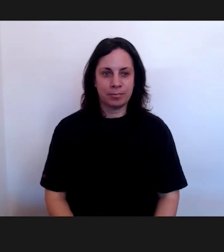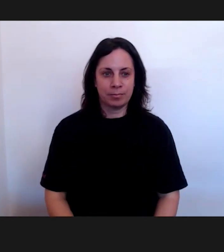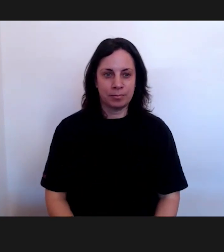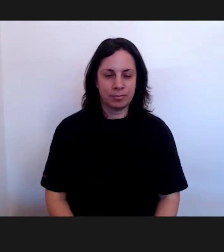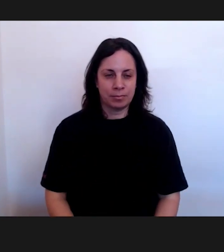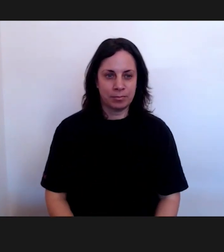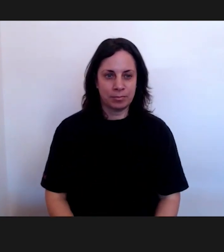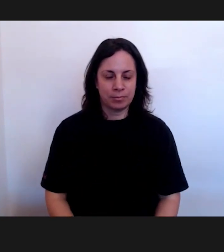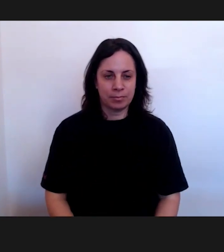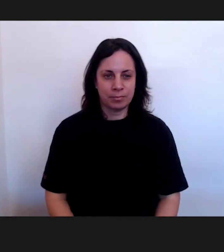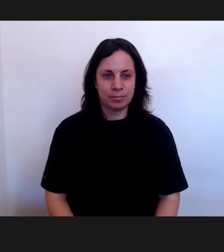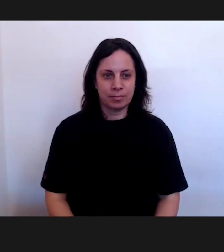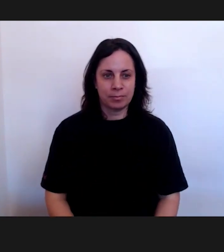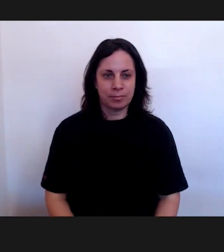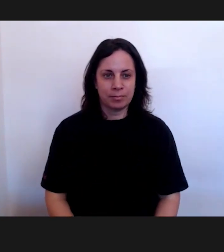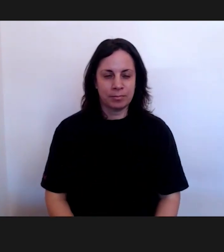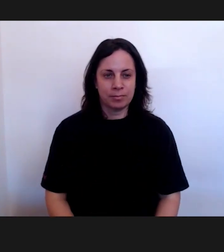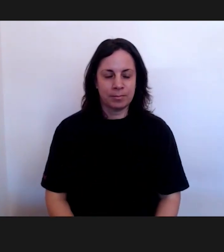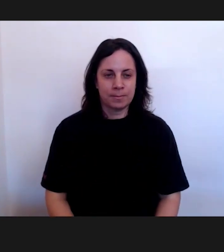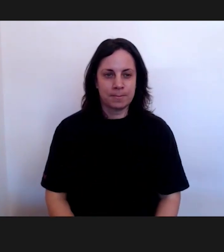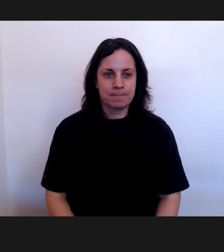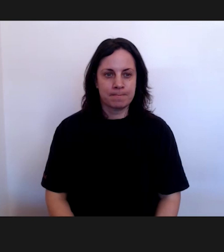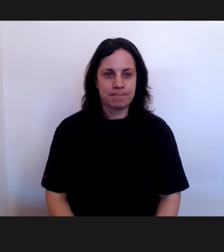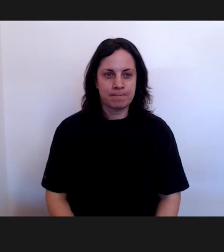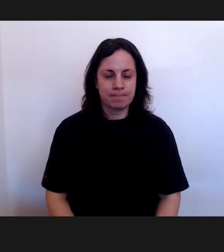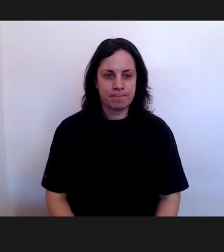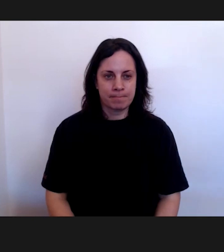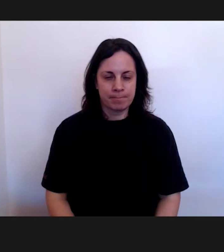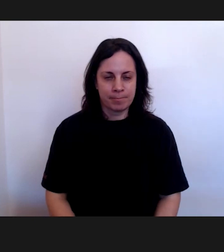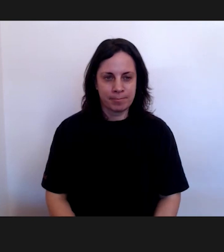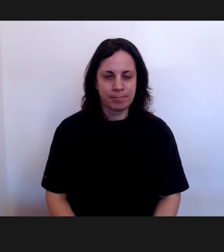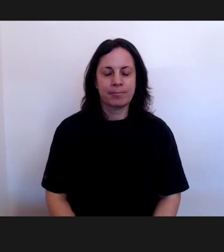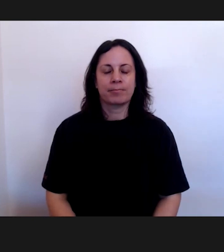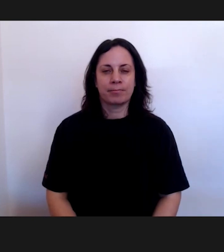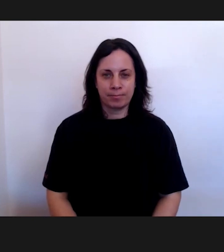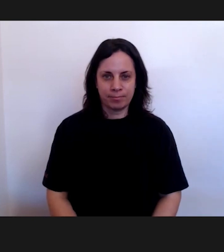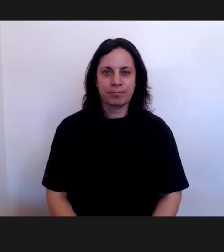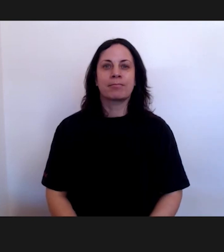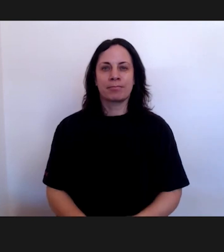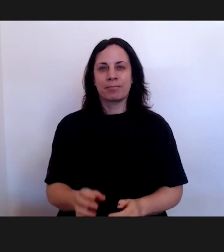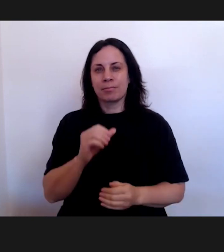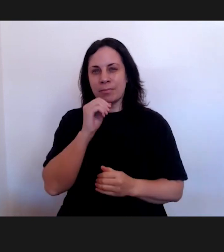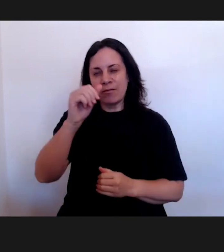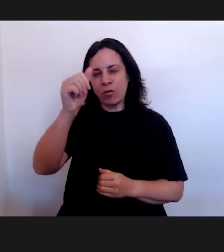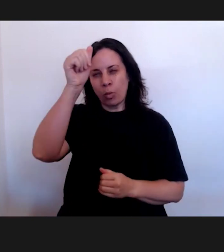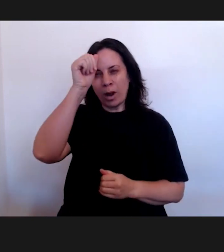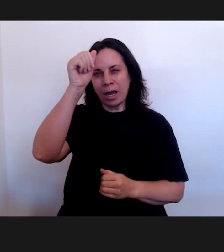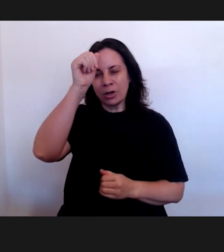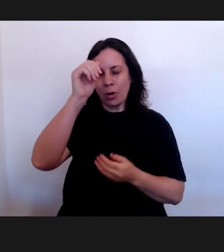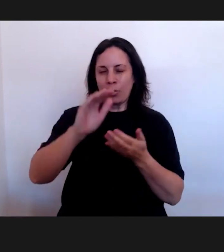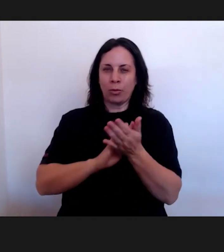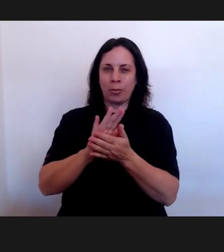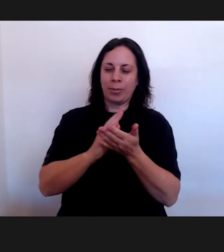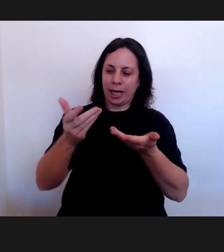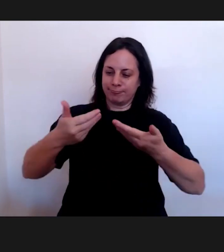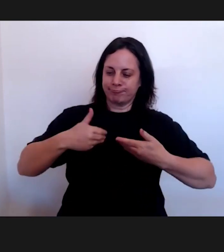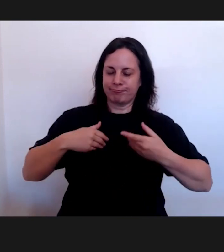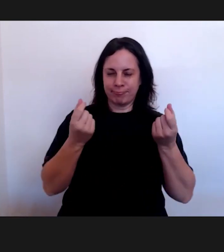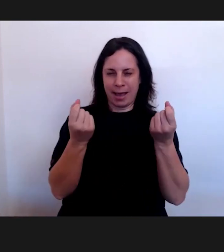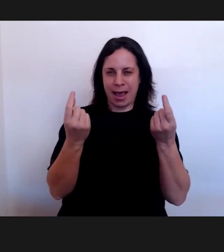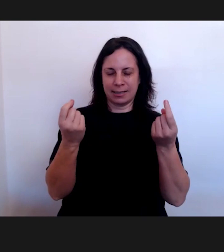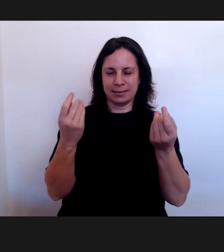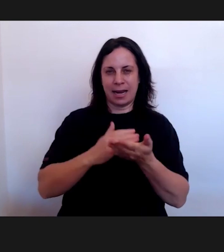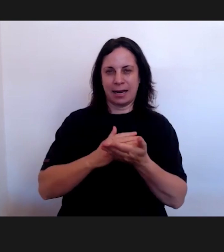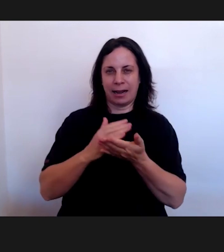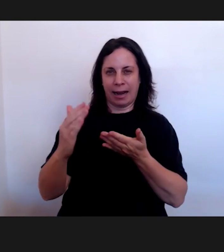Mate whakato ka mohio, mate mohio ka marama, mate marama ka mathua,